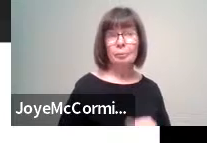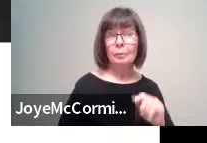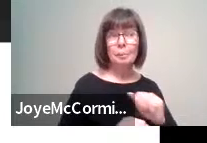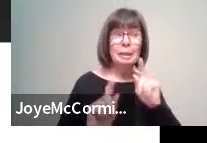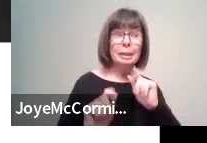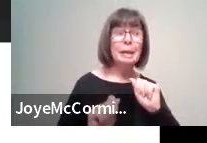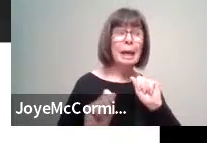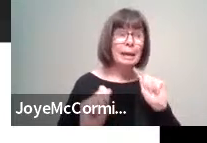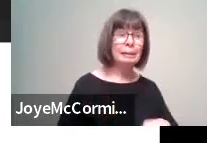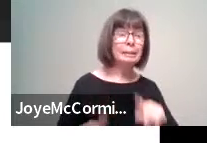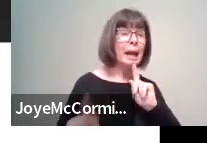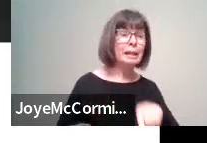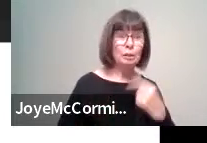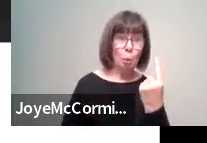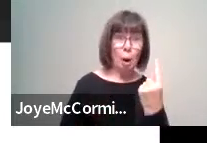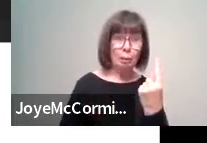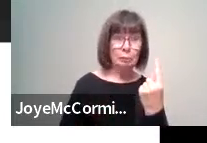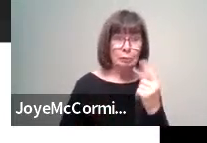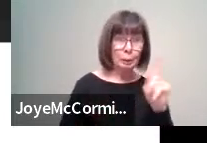question, I think,